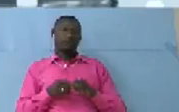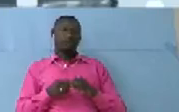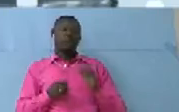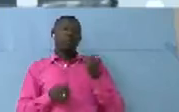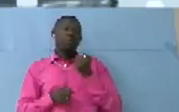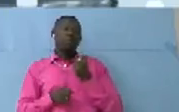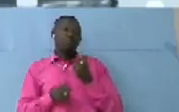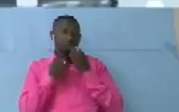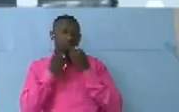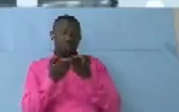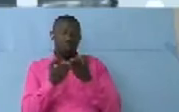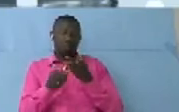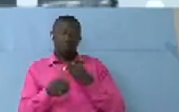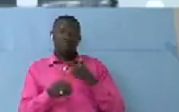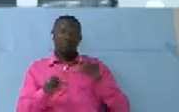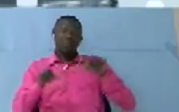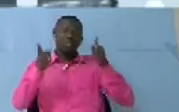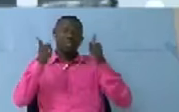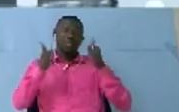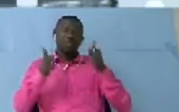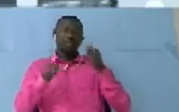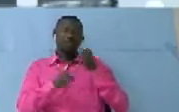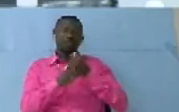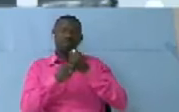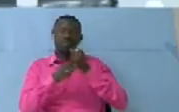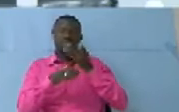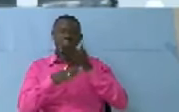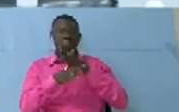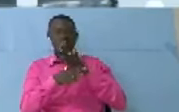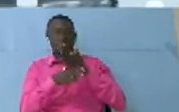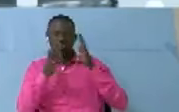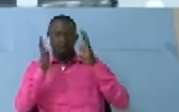Because they said that we have started trouble in the country.